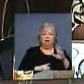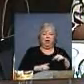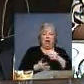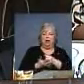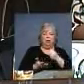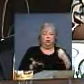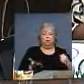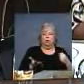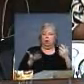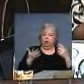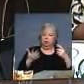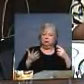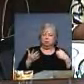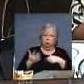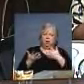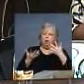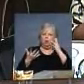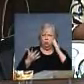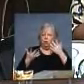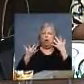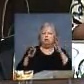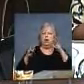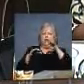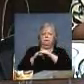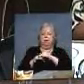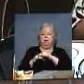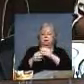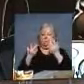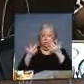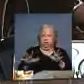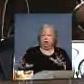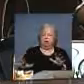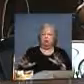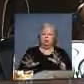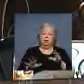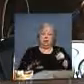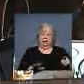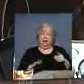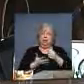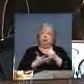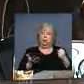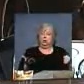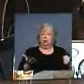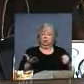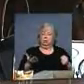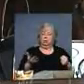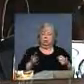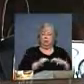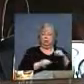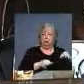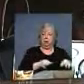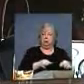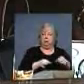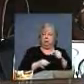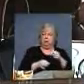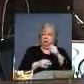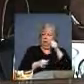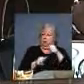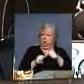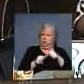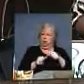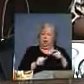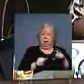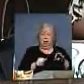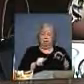now. He did that. So just keep that in mind. We would have voted on